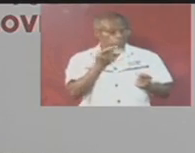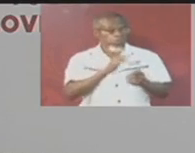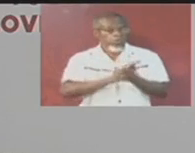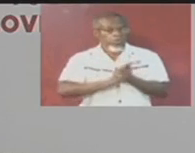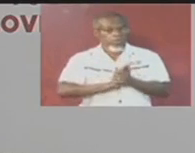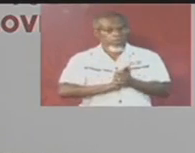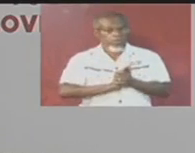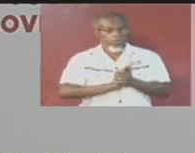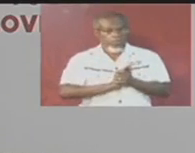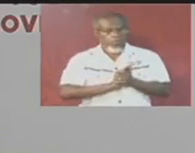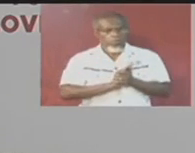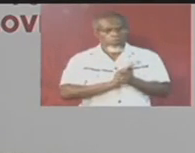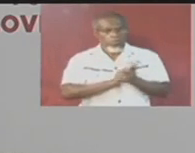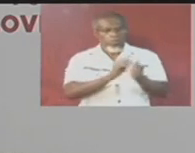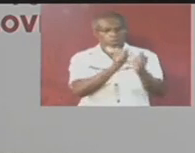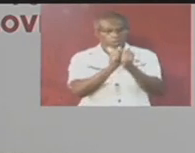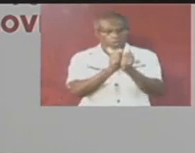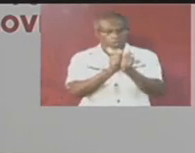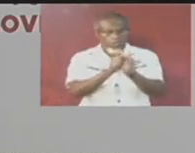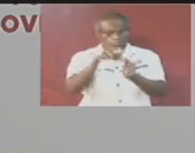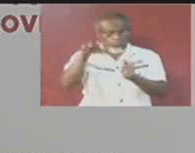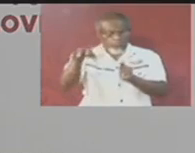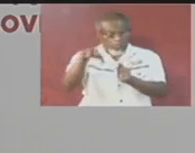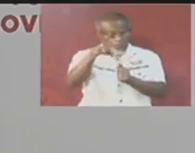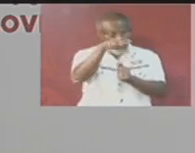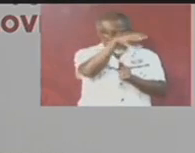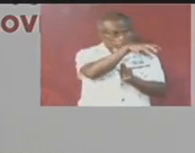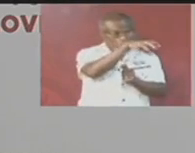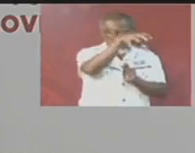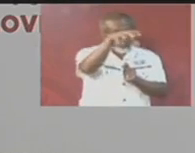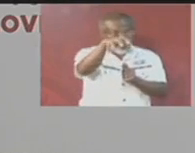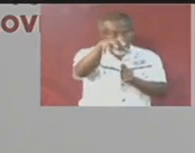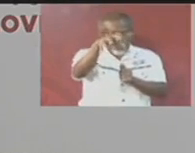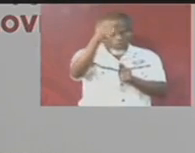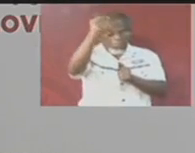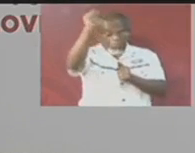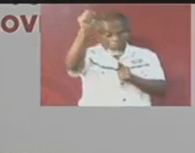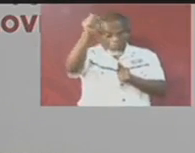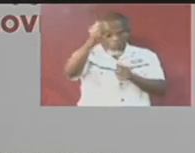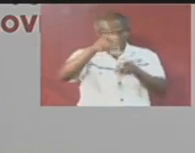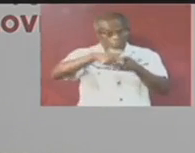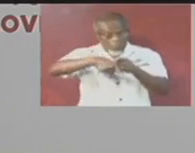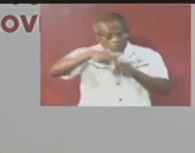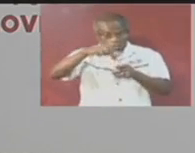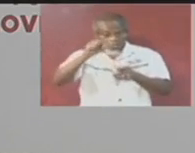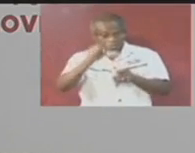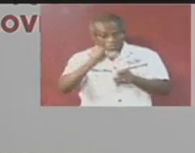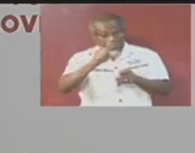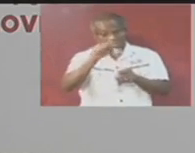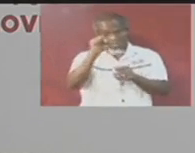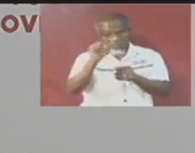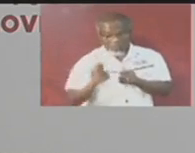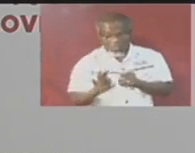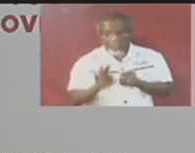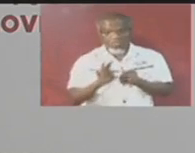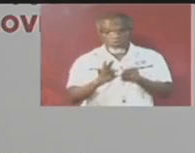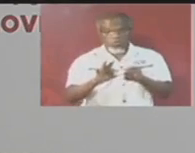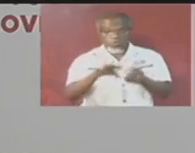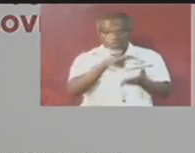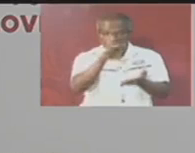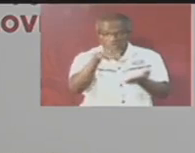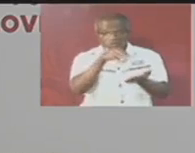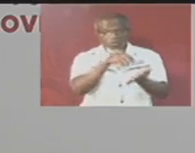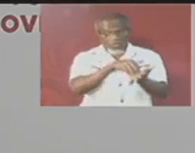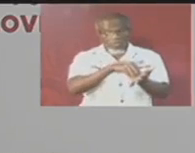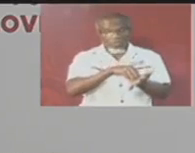together division by division, Tobago, Port of Spain, San Fernando, Central, all of the